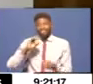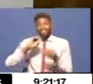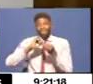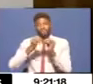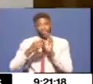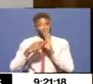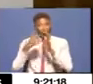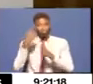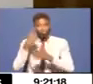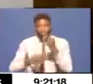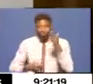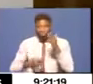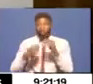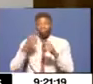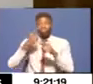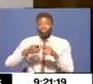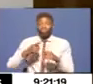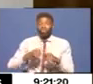total of